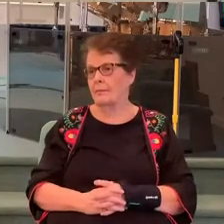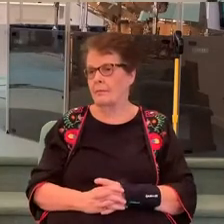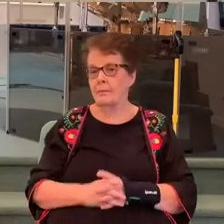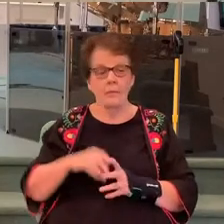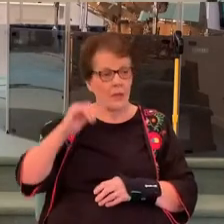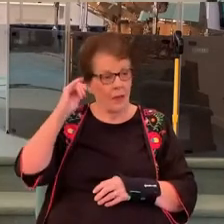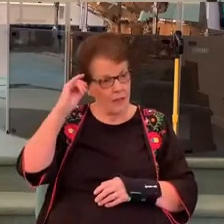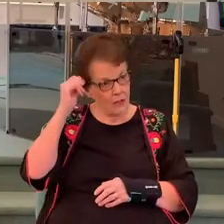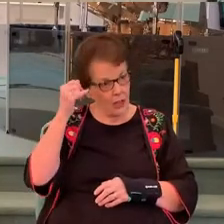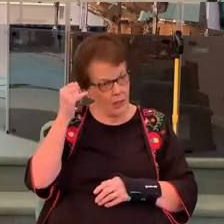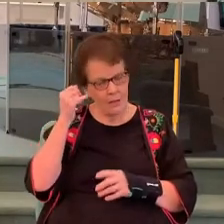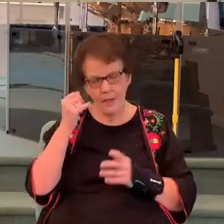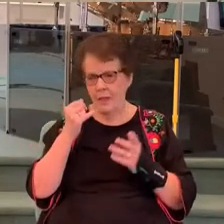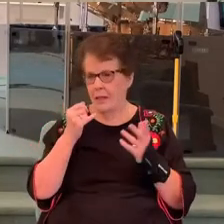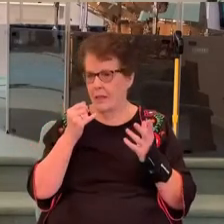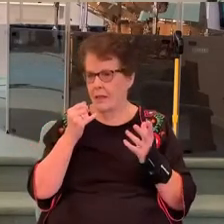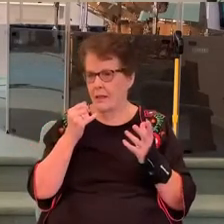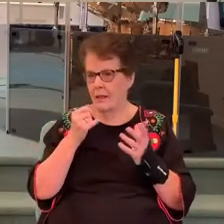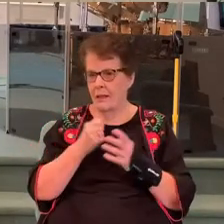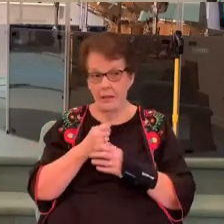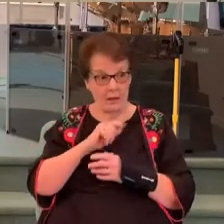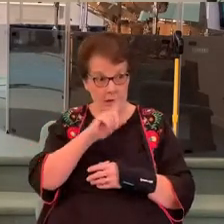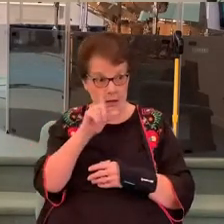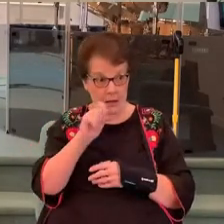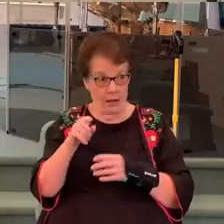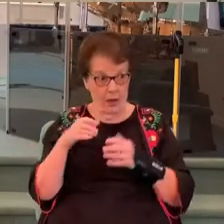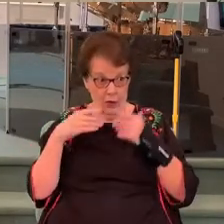James says is, hey, are you cheerful?